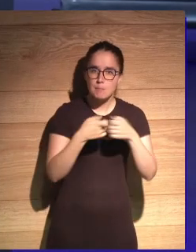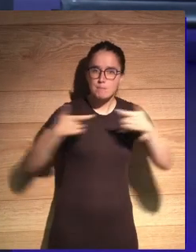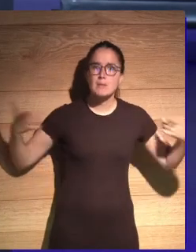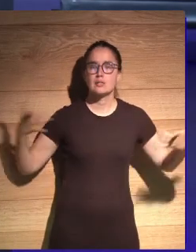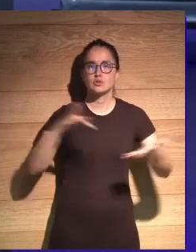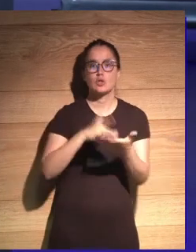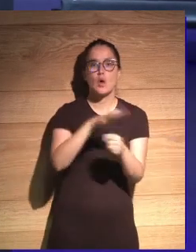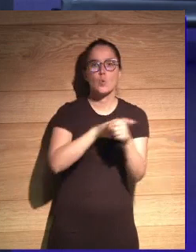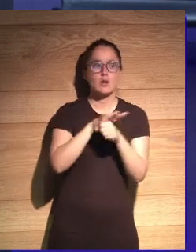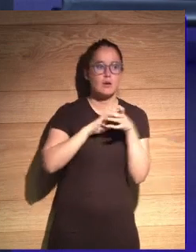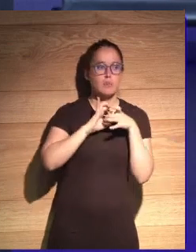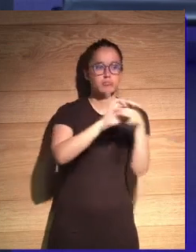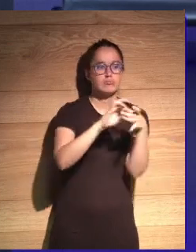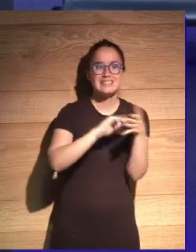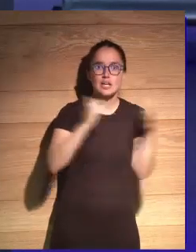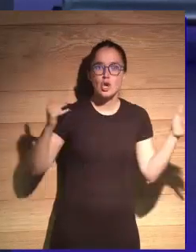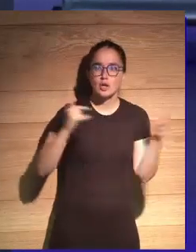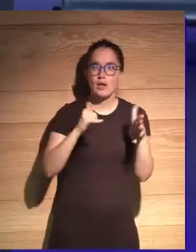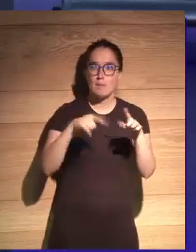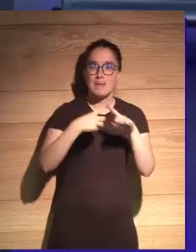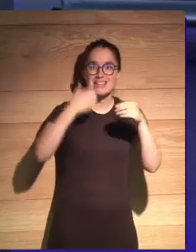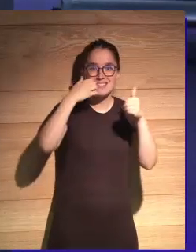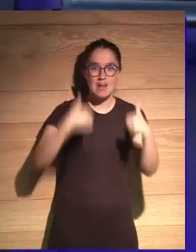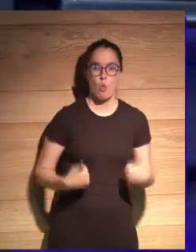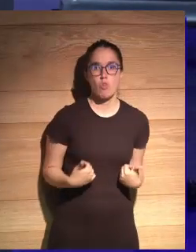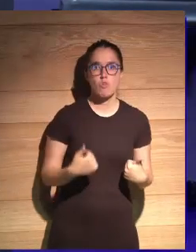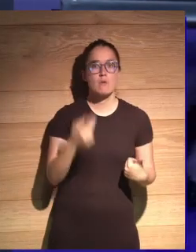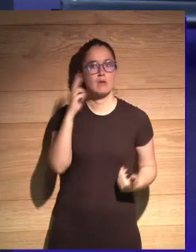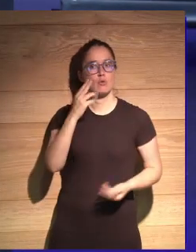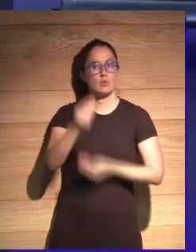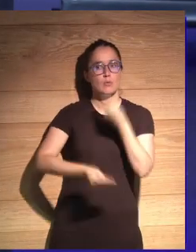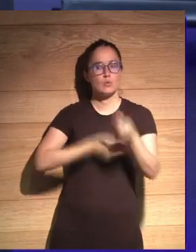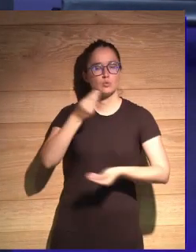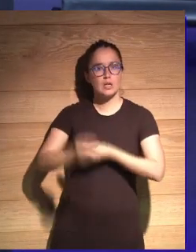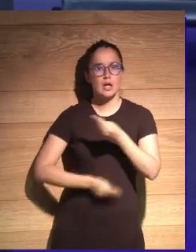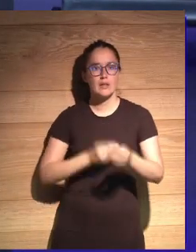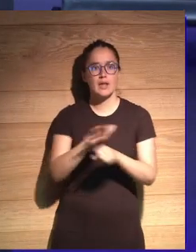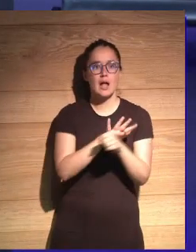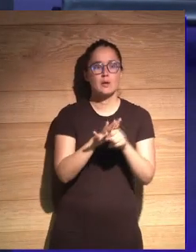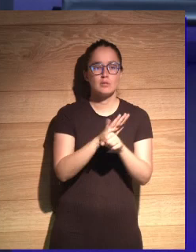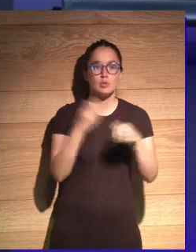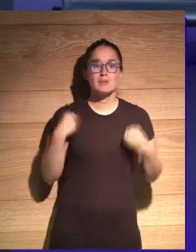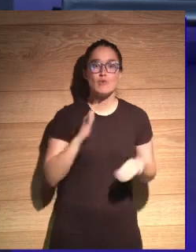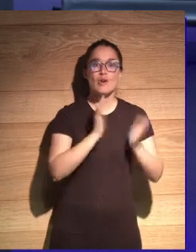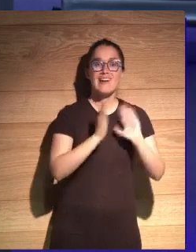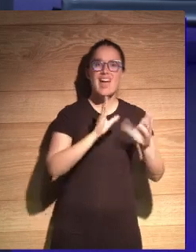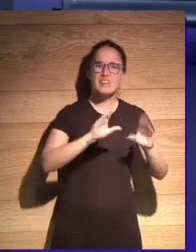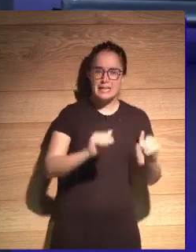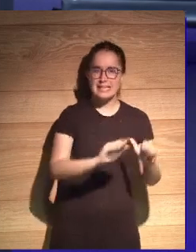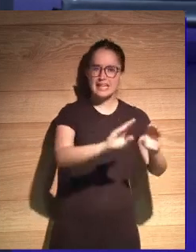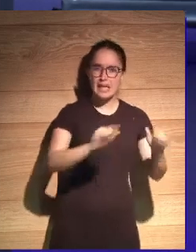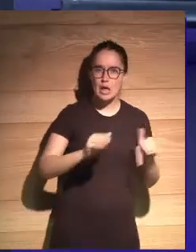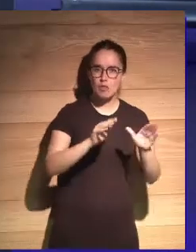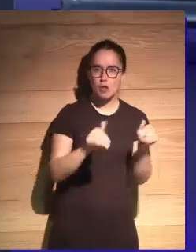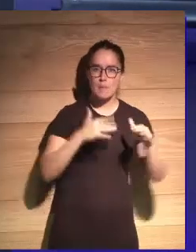increasing number of hospitals and clinics where they have an area related with technology and health, and we can see